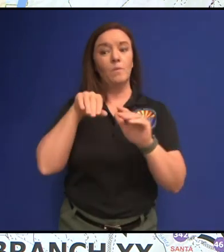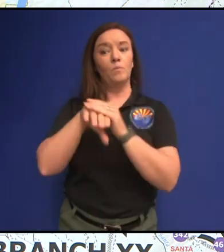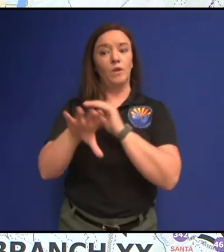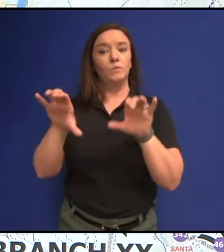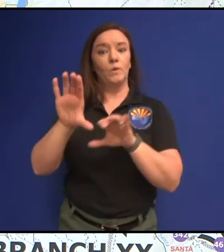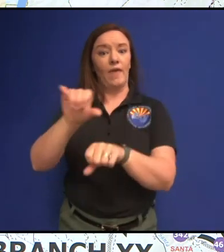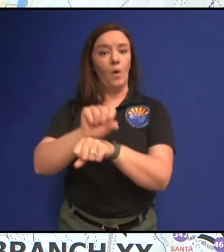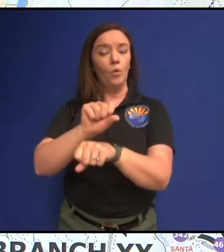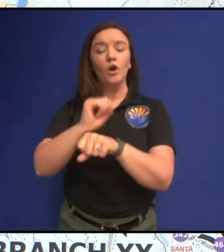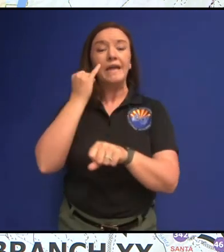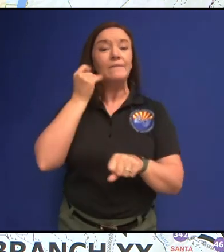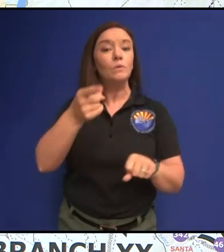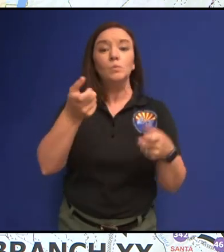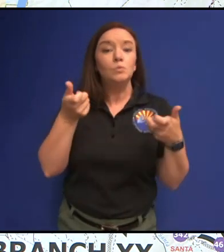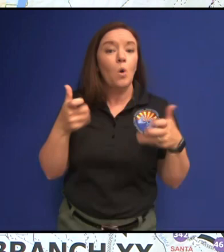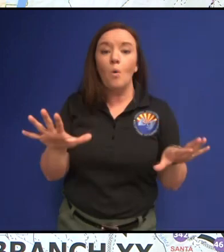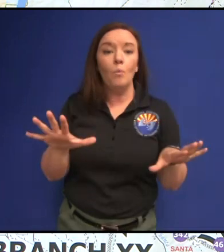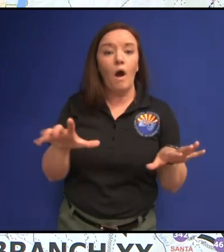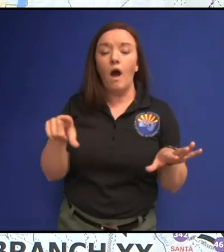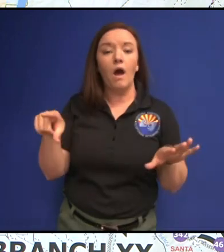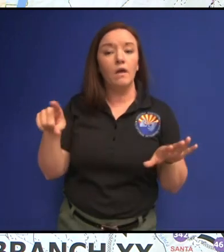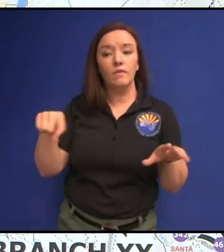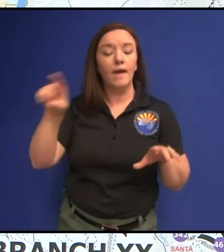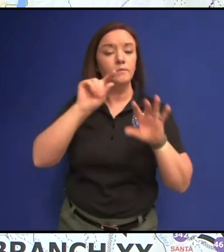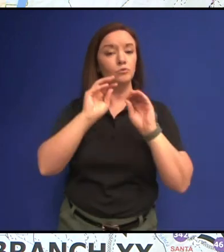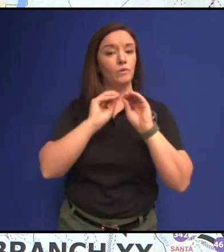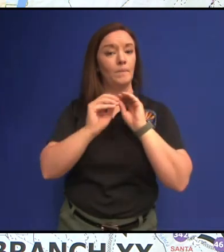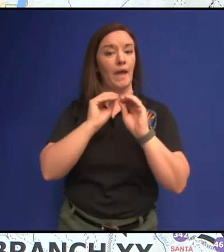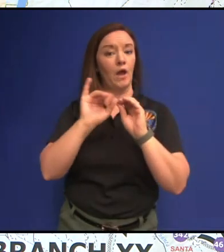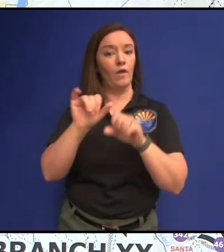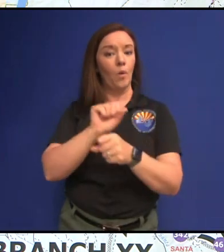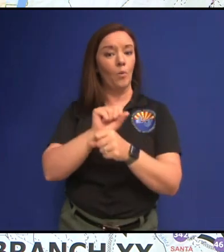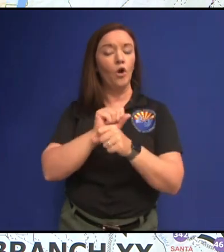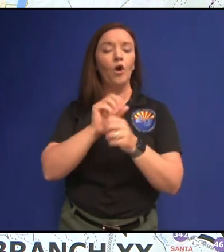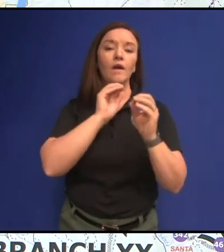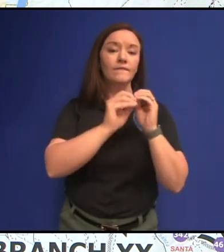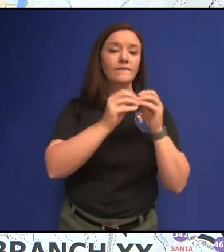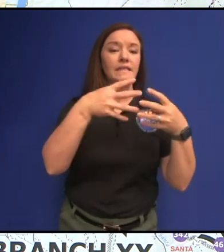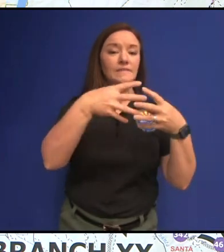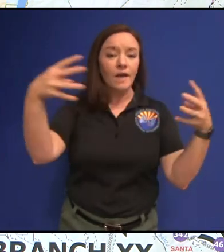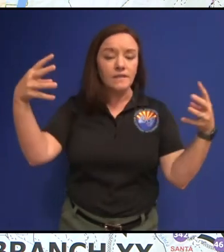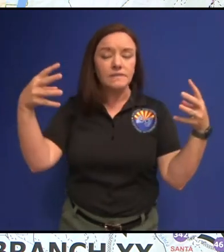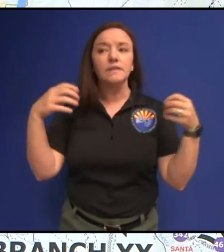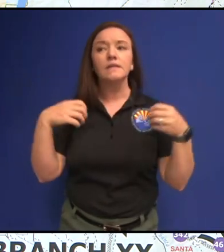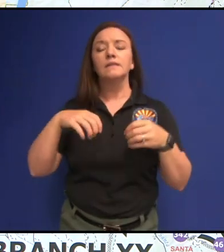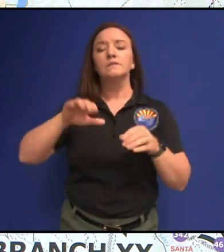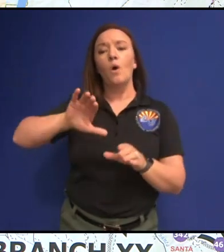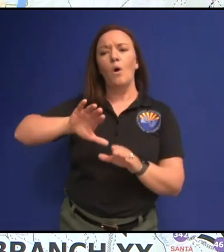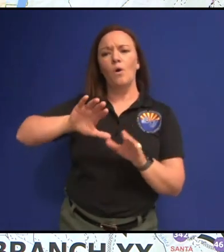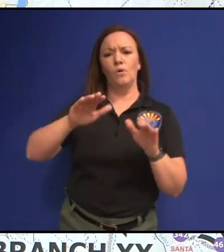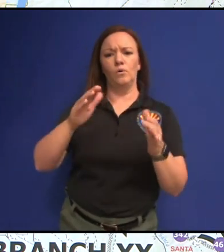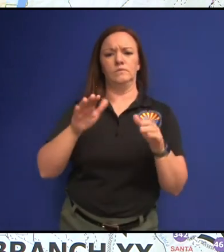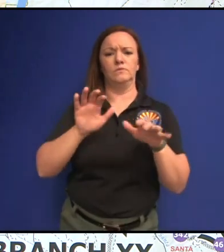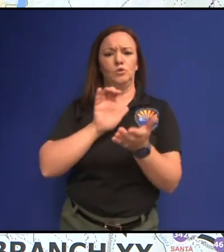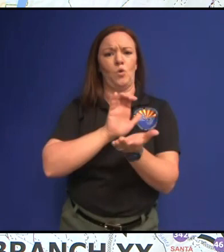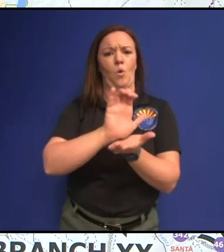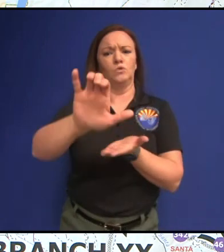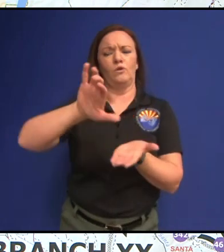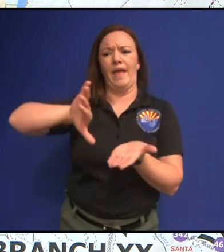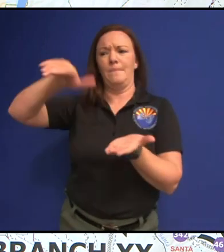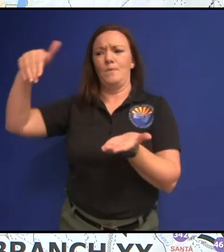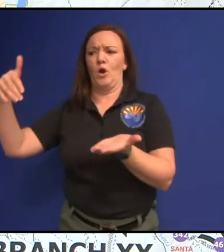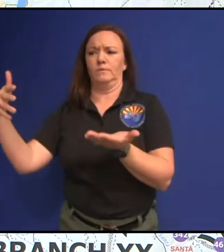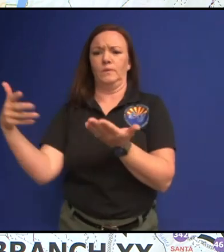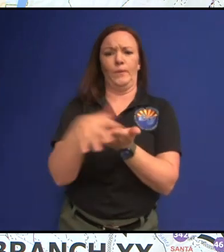doing the work to repair what we broke, fix the fences, take care of the dozer line that maybe goes through your property, just let them